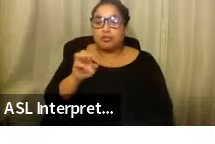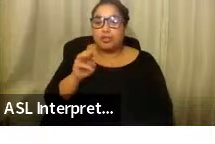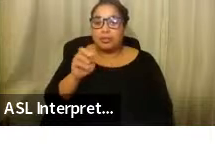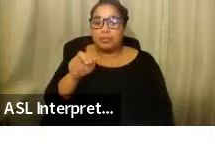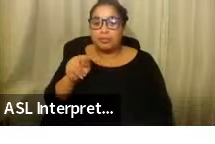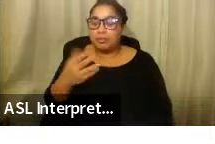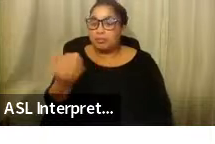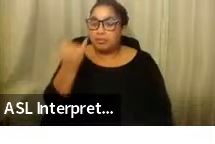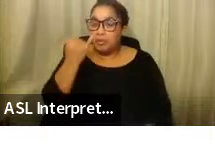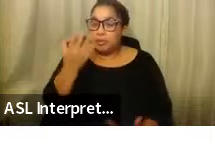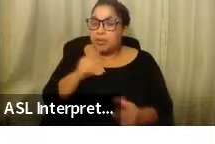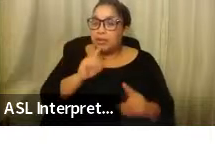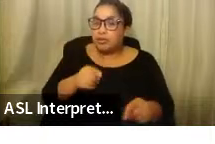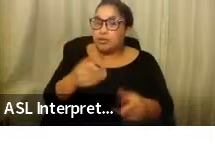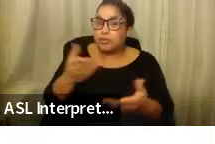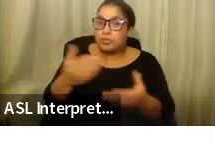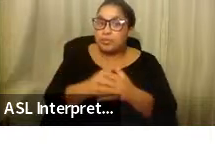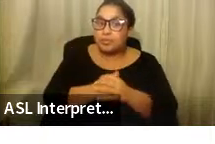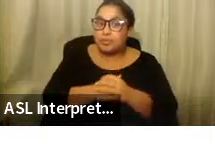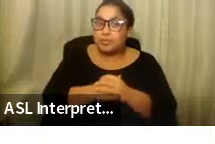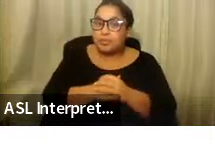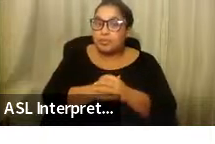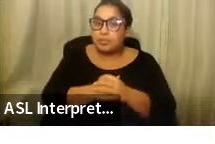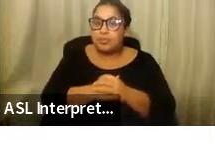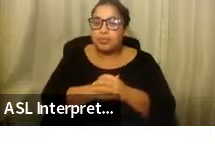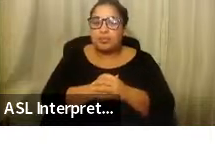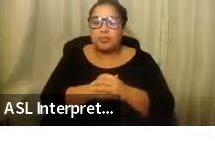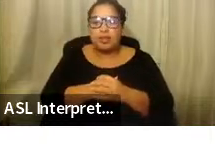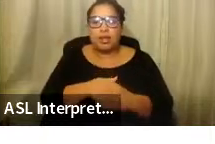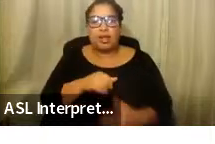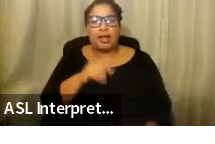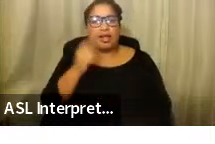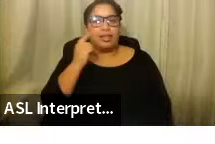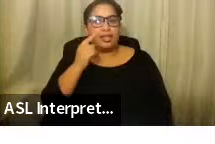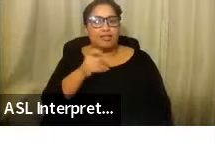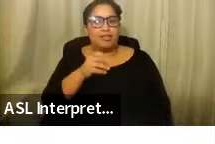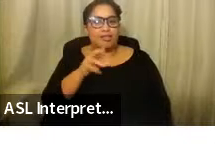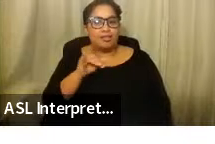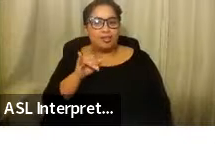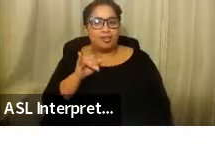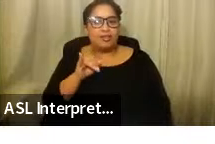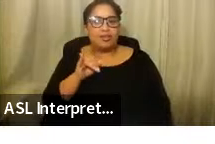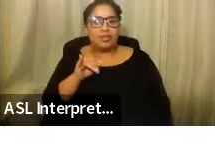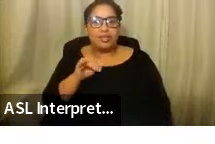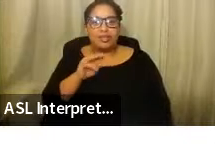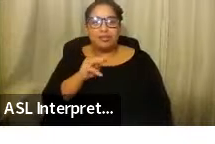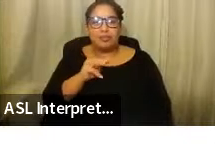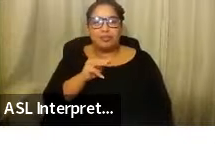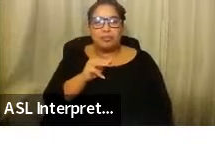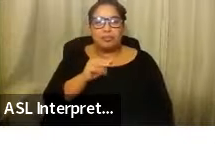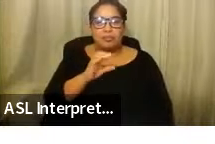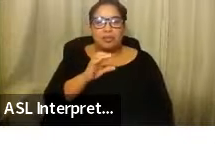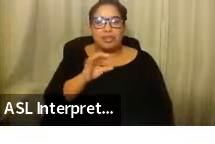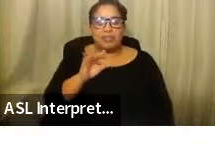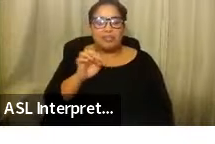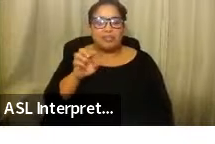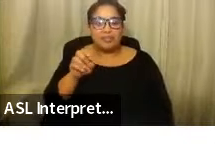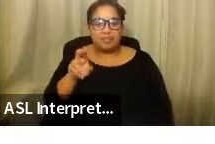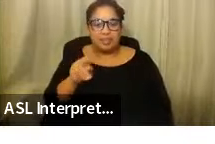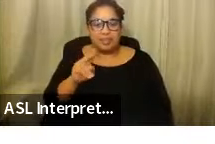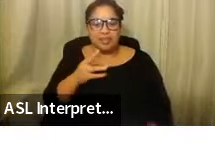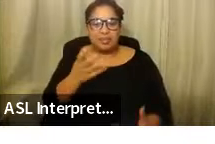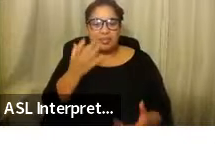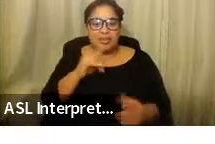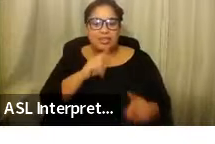want to answer that question. I think Laurie would have liked, Director McFadden would have liked to answer that, to say that's why we